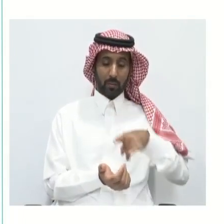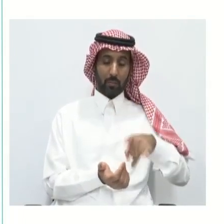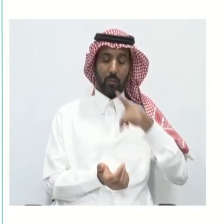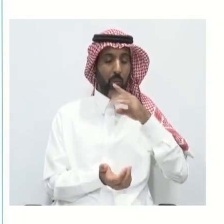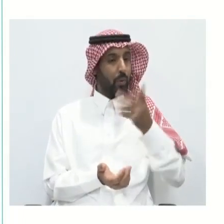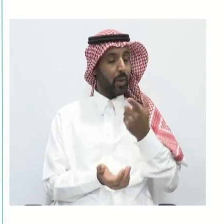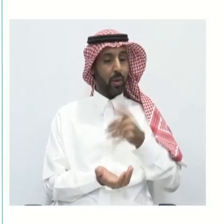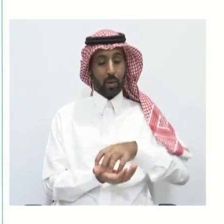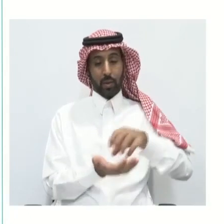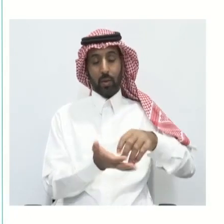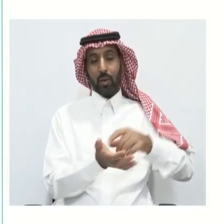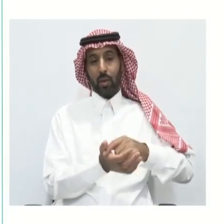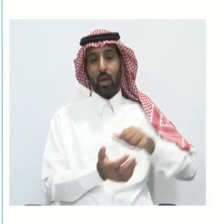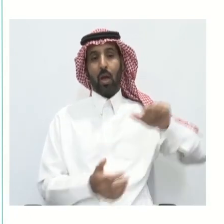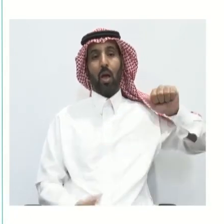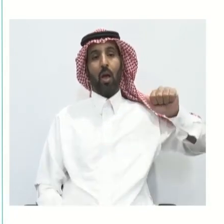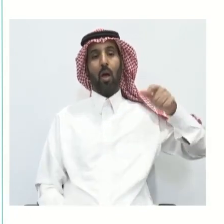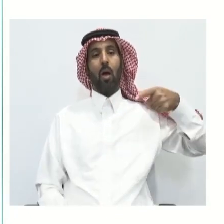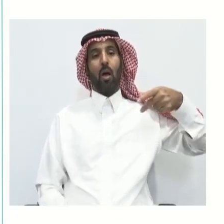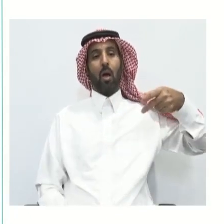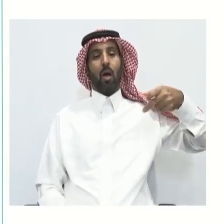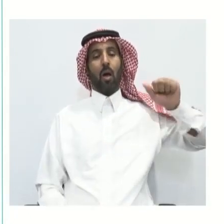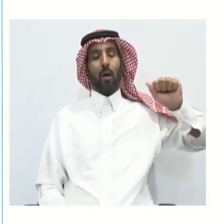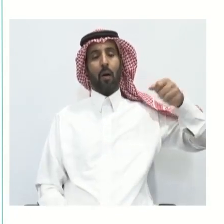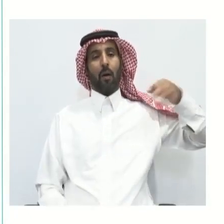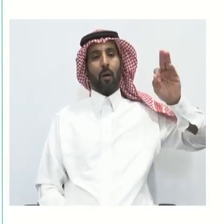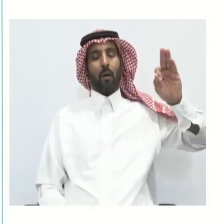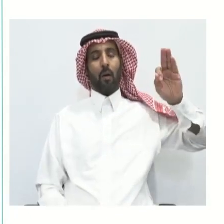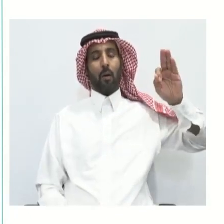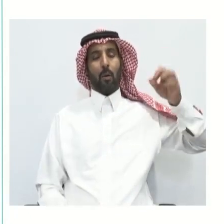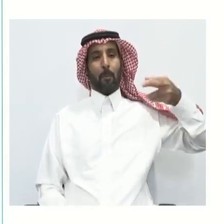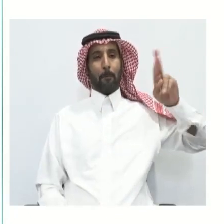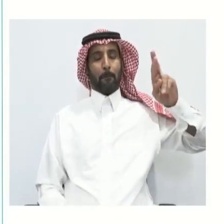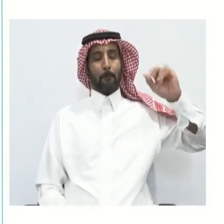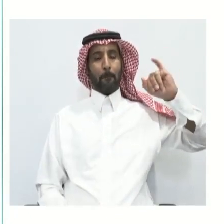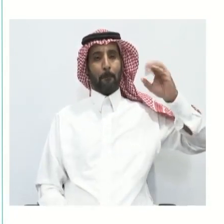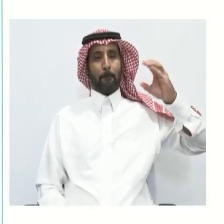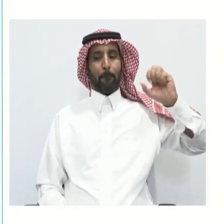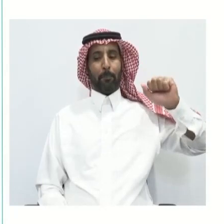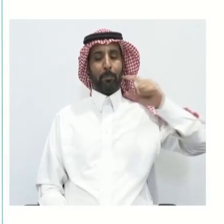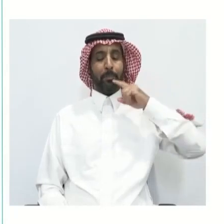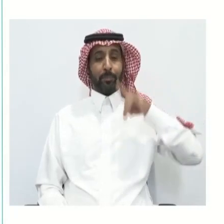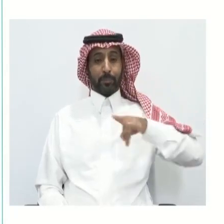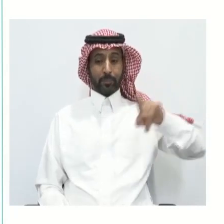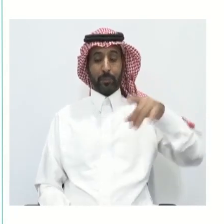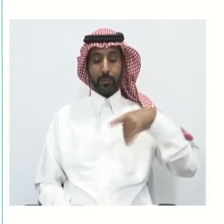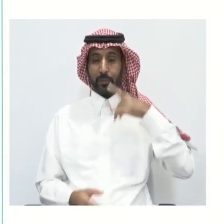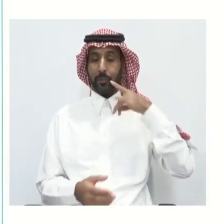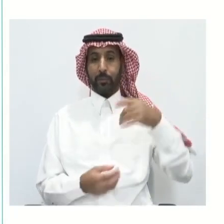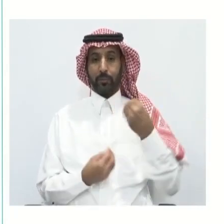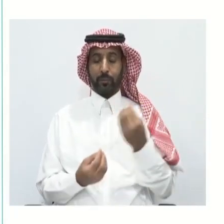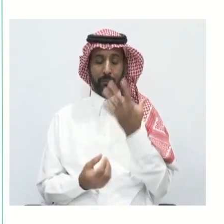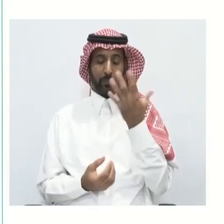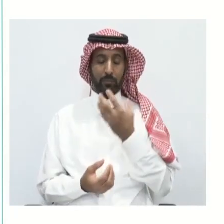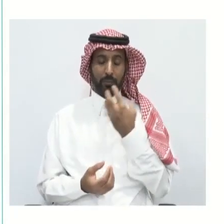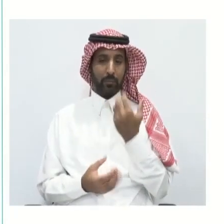Africa. Here, I'm going to Africa for vacation. I'm going to go to